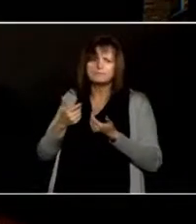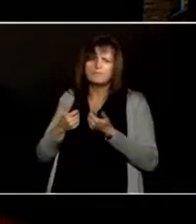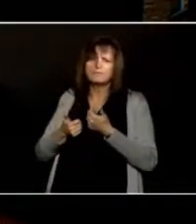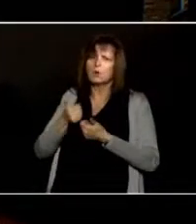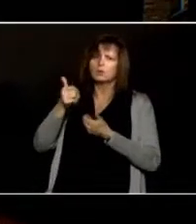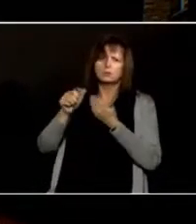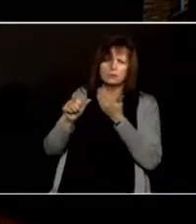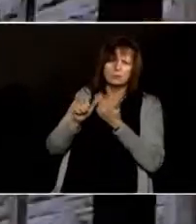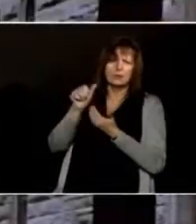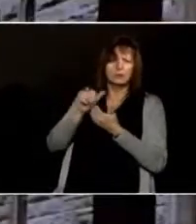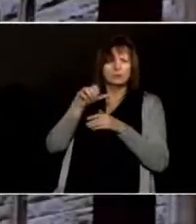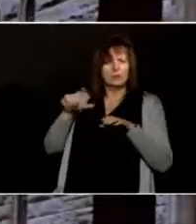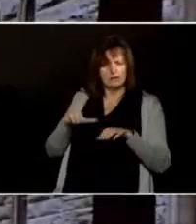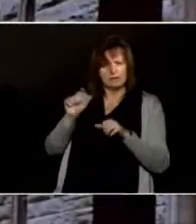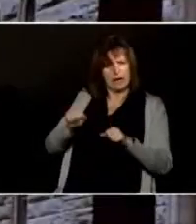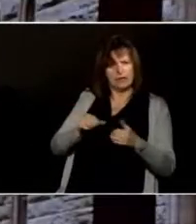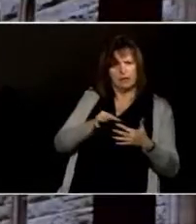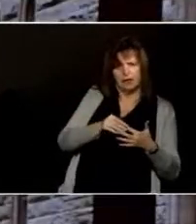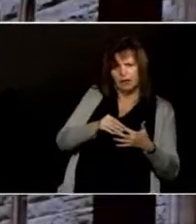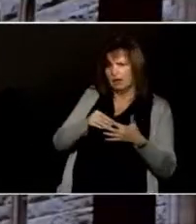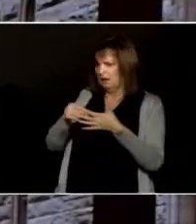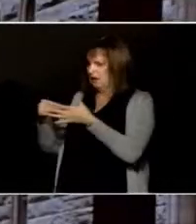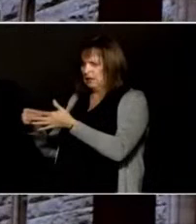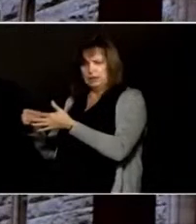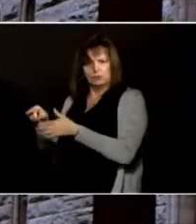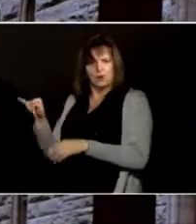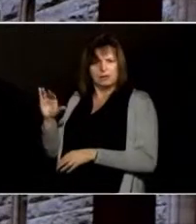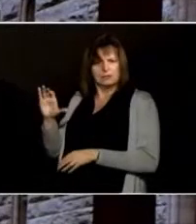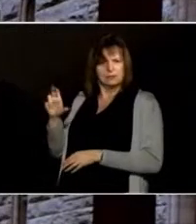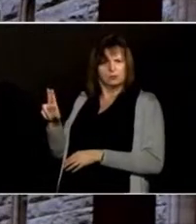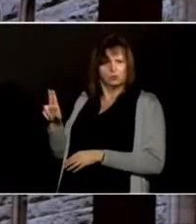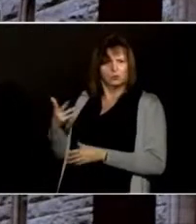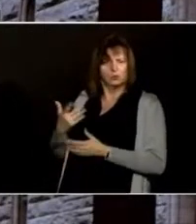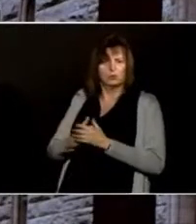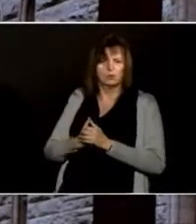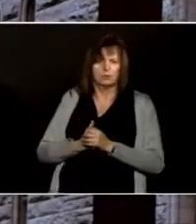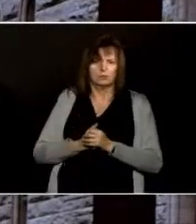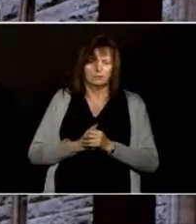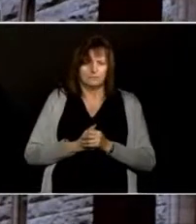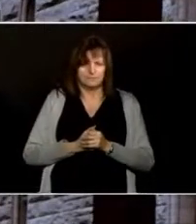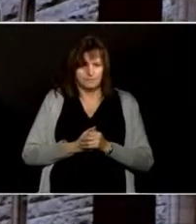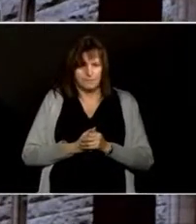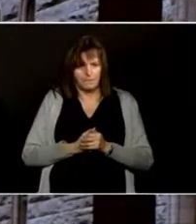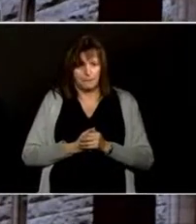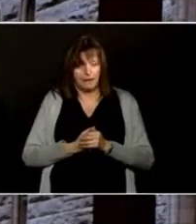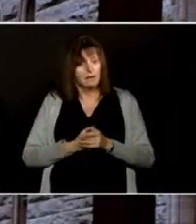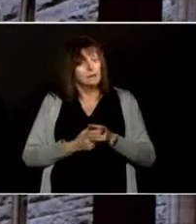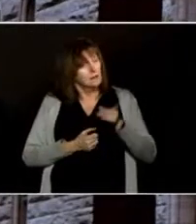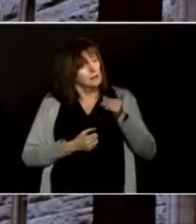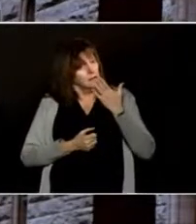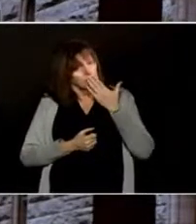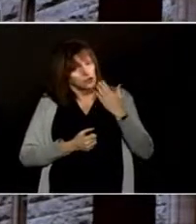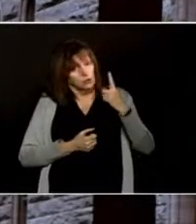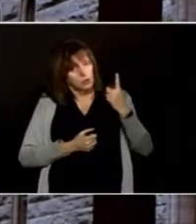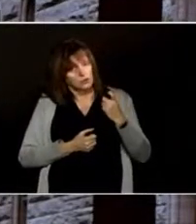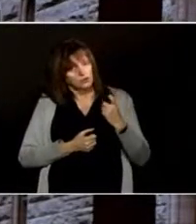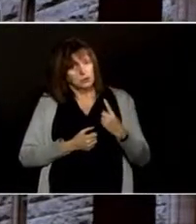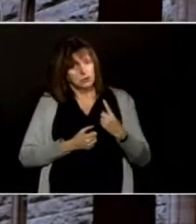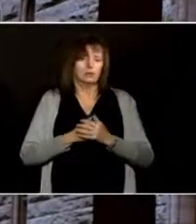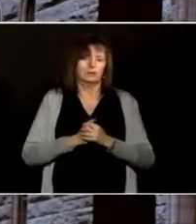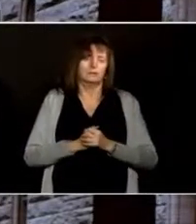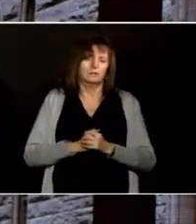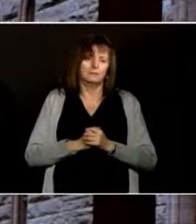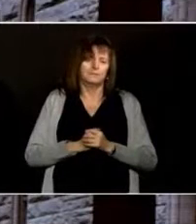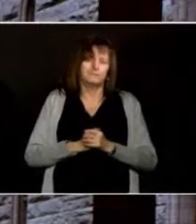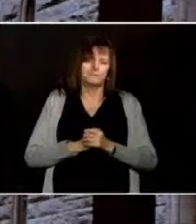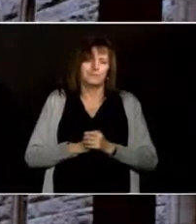through. Well, I think that's an excellent question. Not just the activities. We're trying to understand what is the granularity.